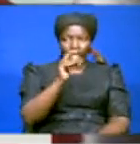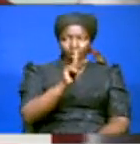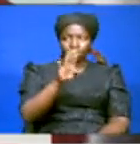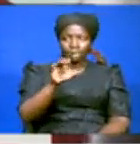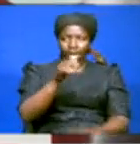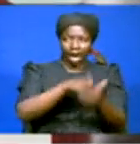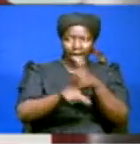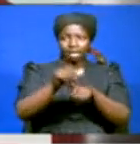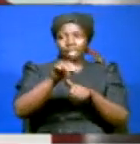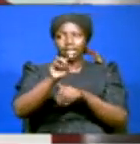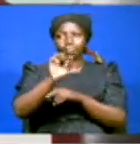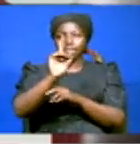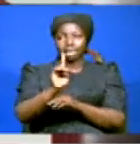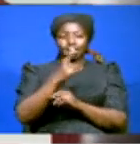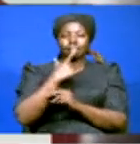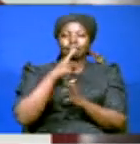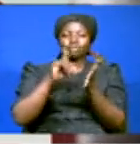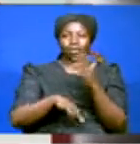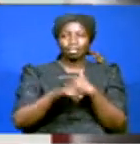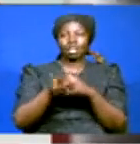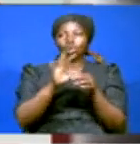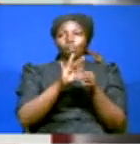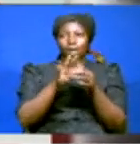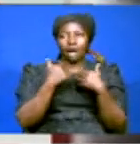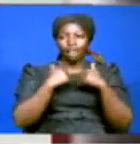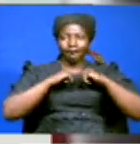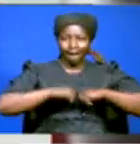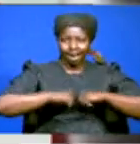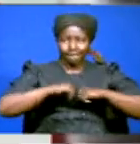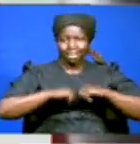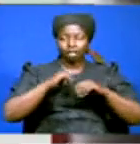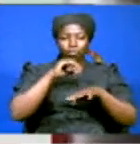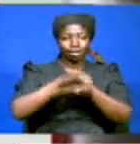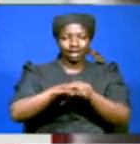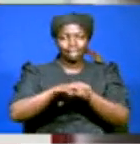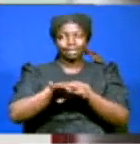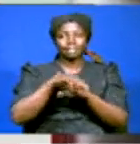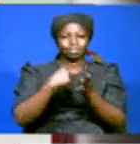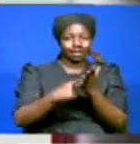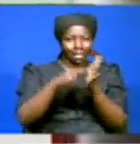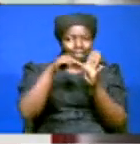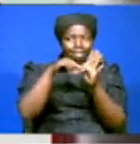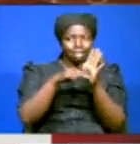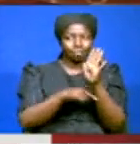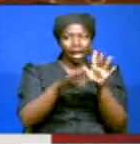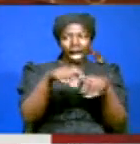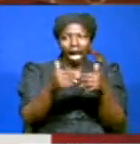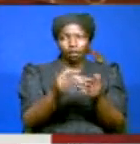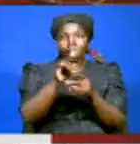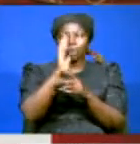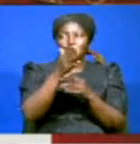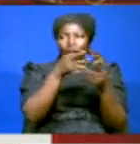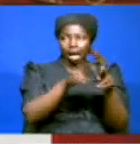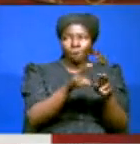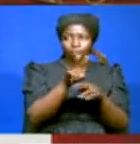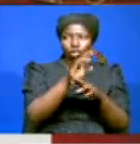Managing Director Samuel Maina said the corporation has agreed to get into details on how the seamless coverage will be done both on TV